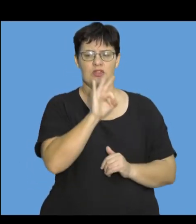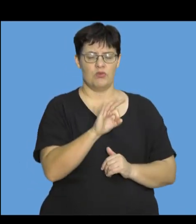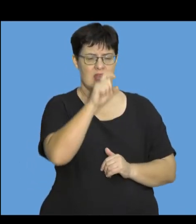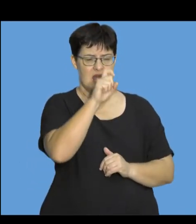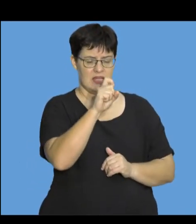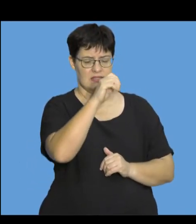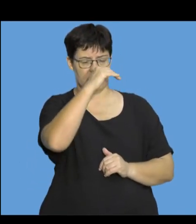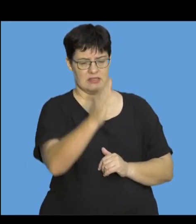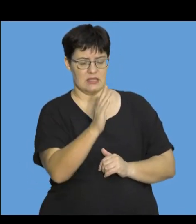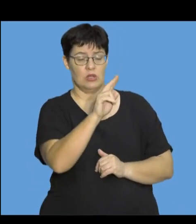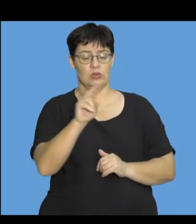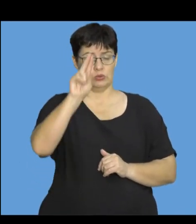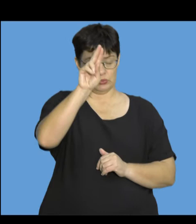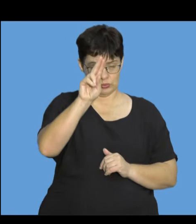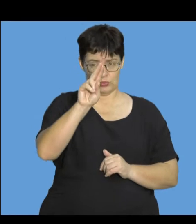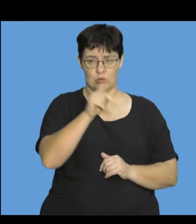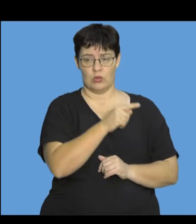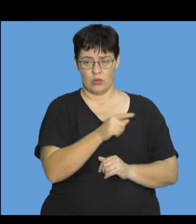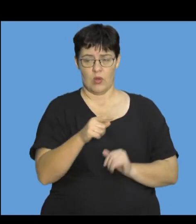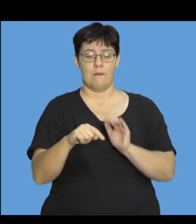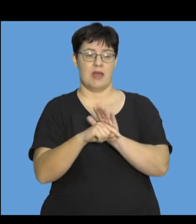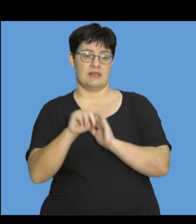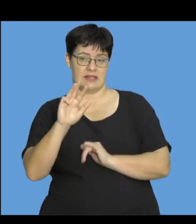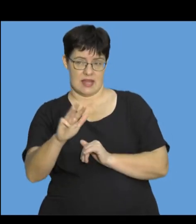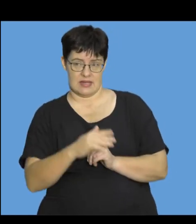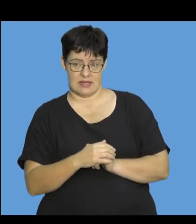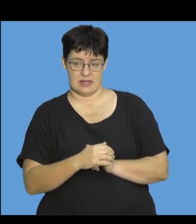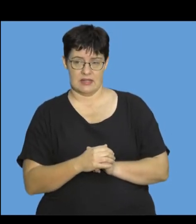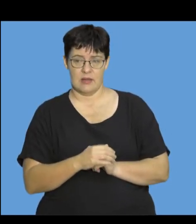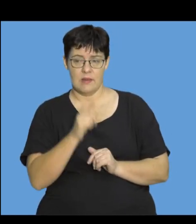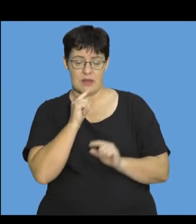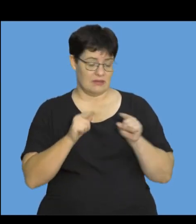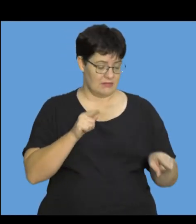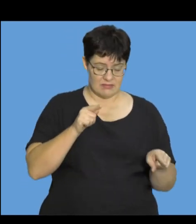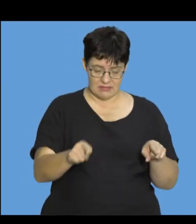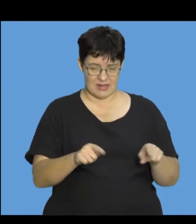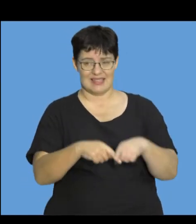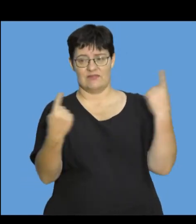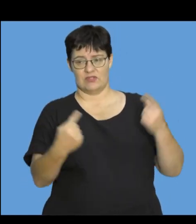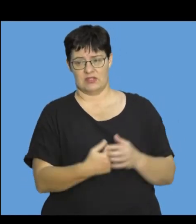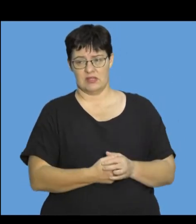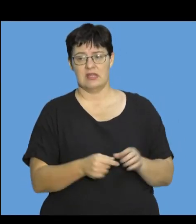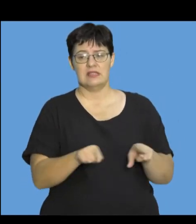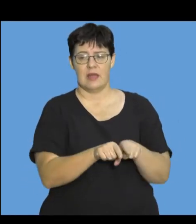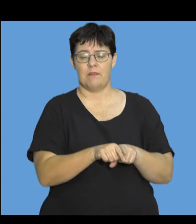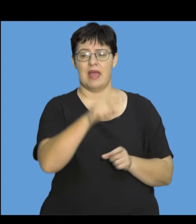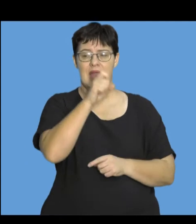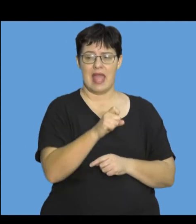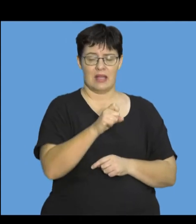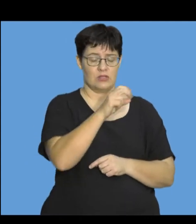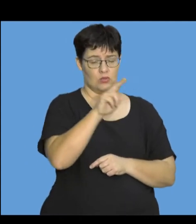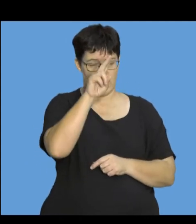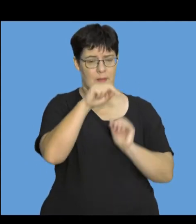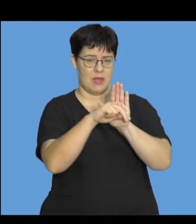squared minus 9. So remember that this is a difference of two squares. It's the same as me having x squared